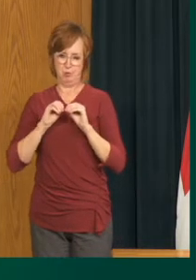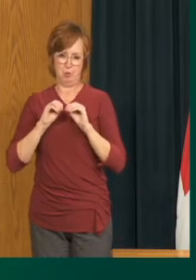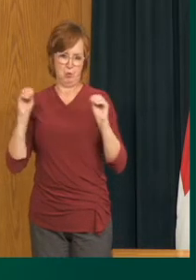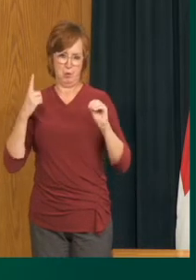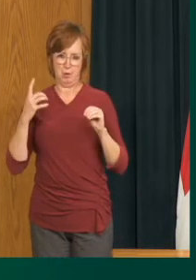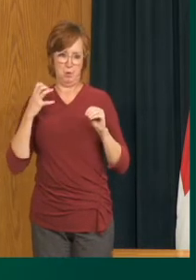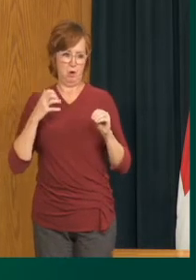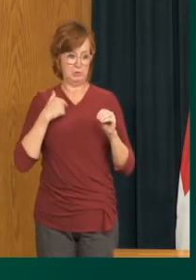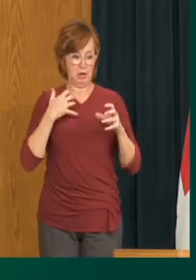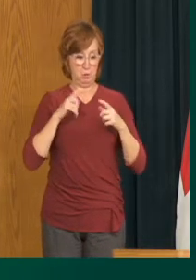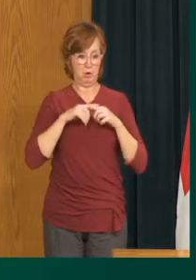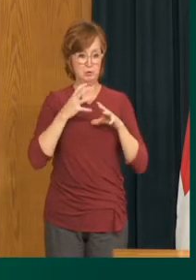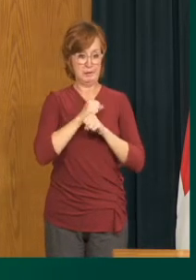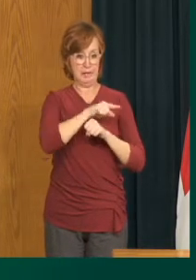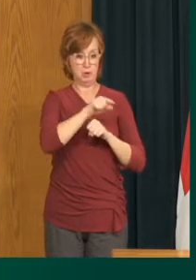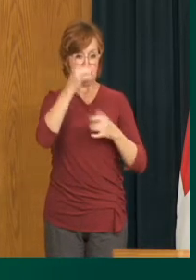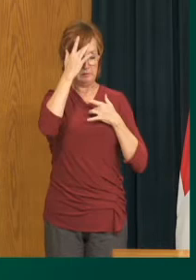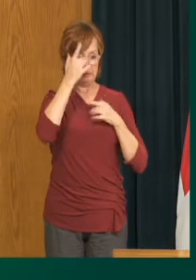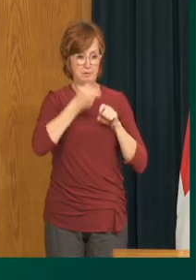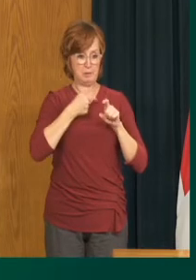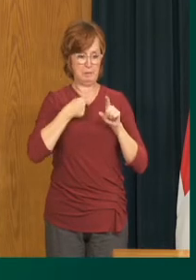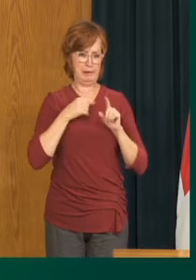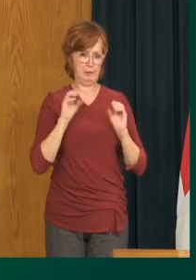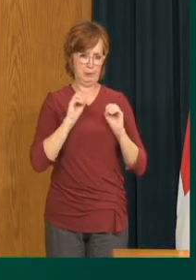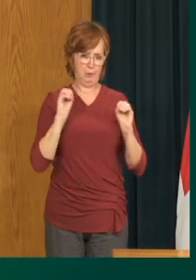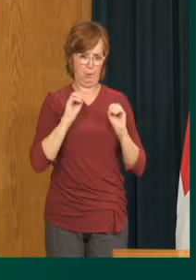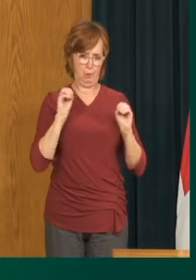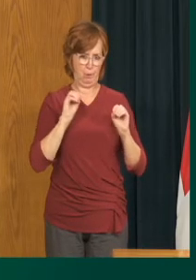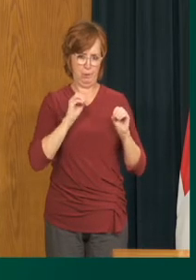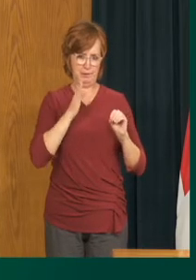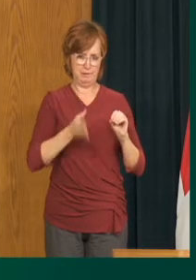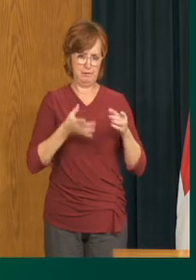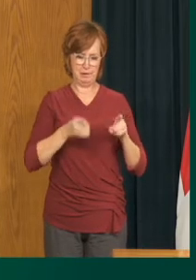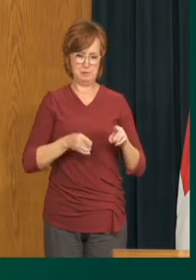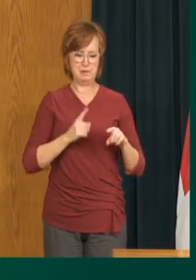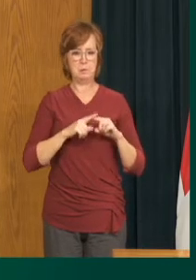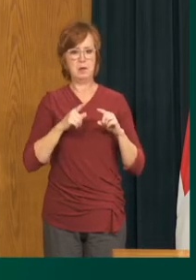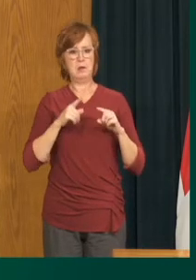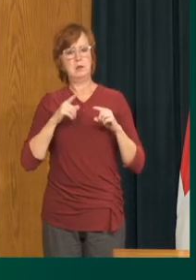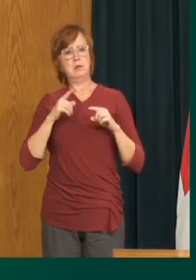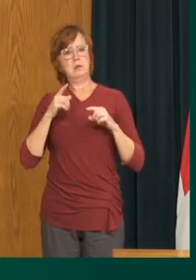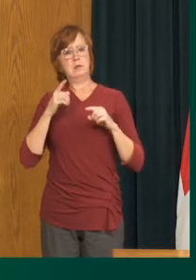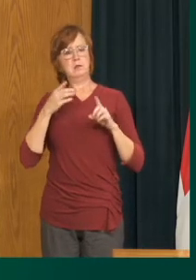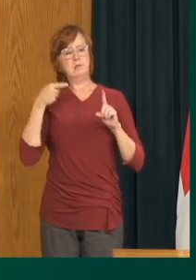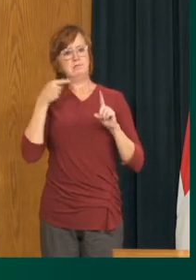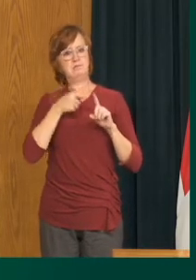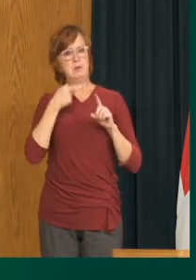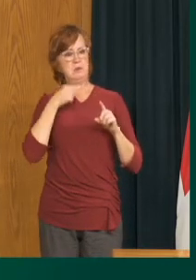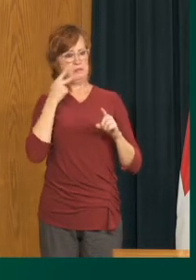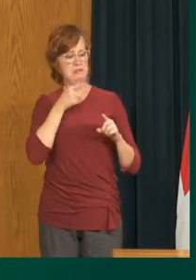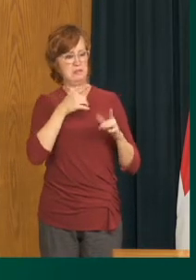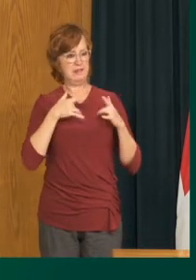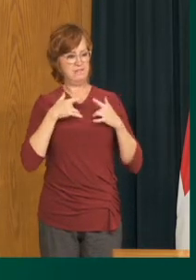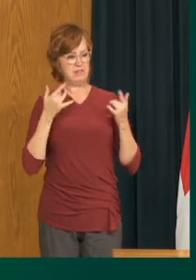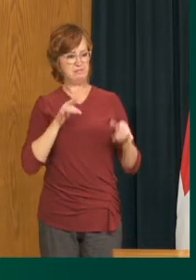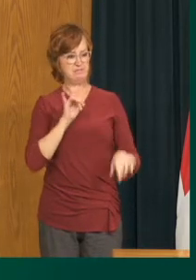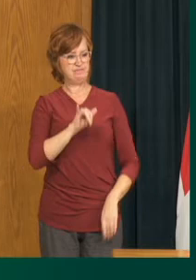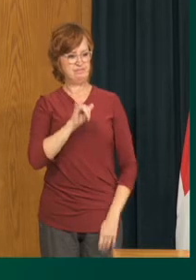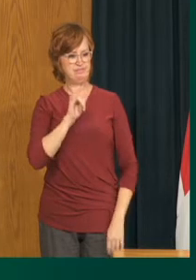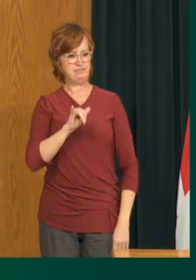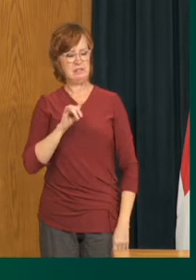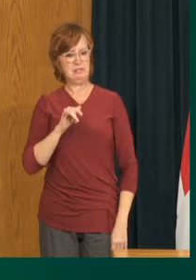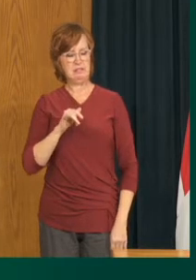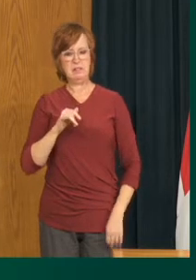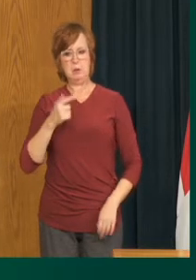for people to kind of not see a time in the future when they can have normal-sized gatherings. So I guess I'd ask, going forward,